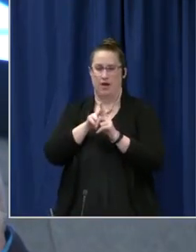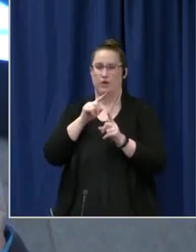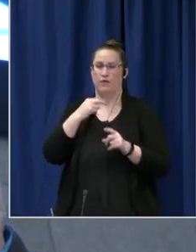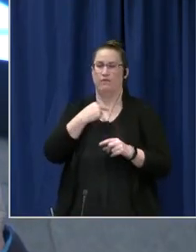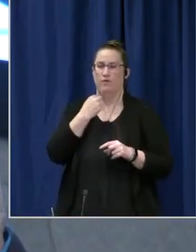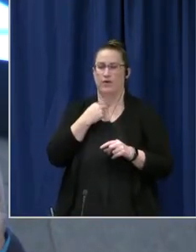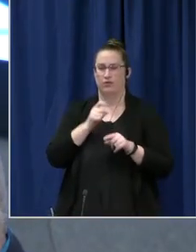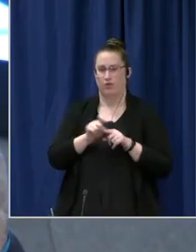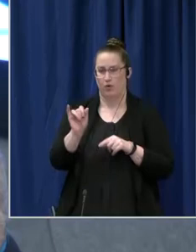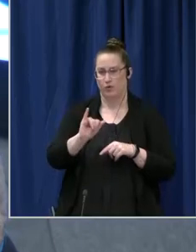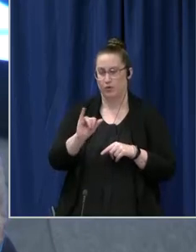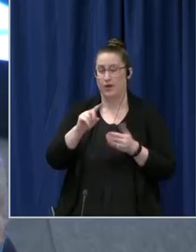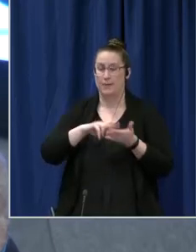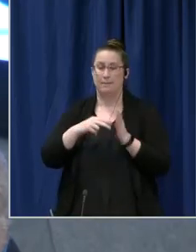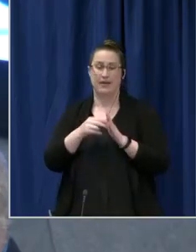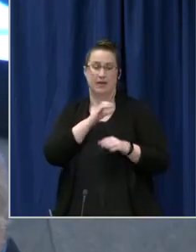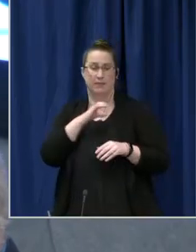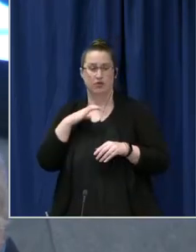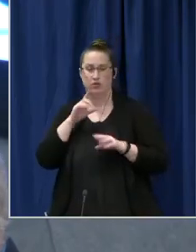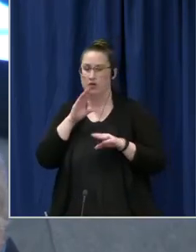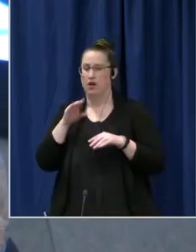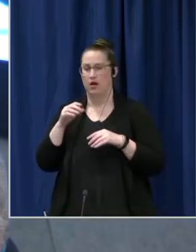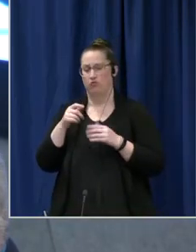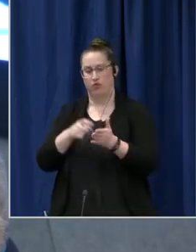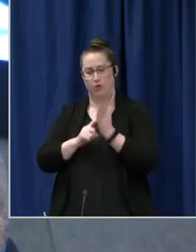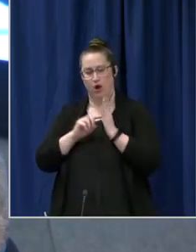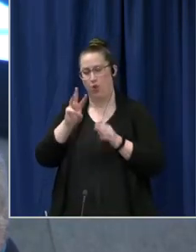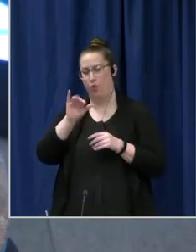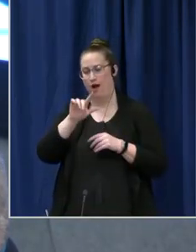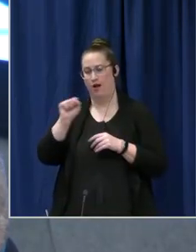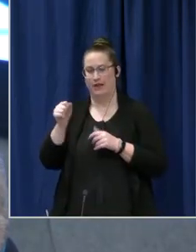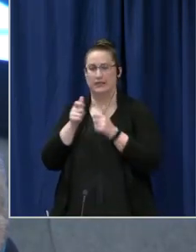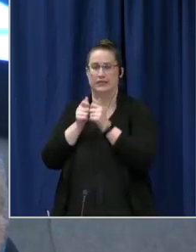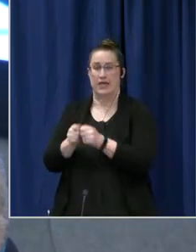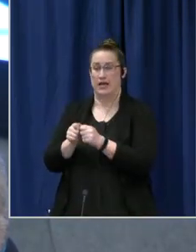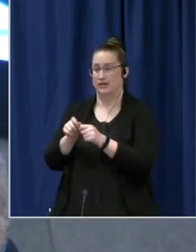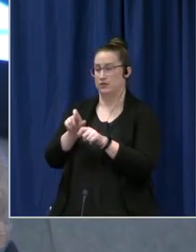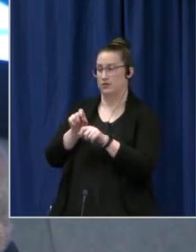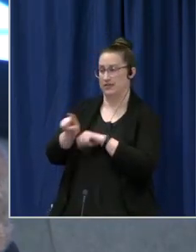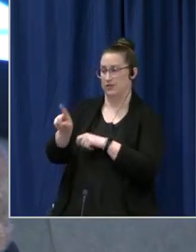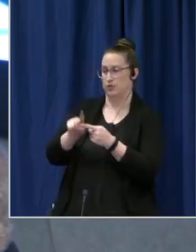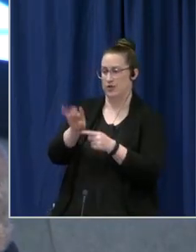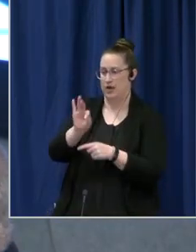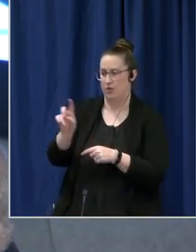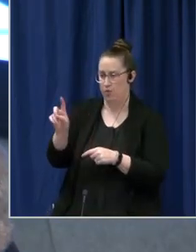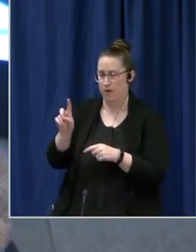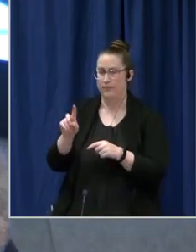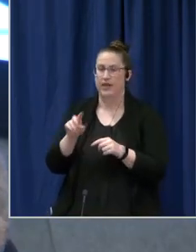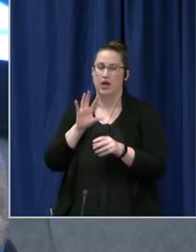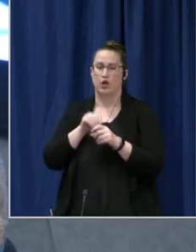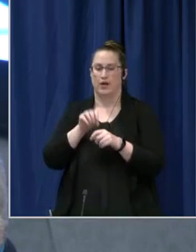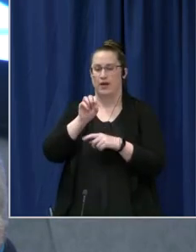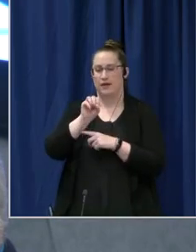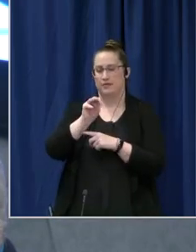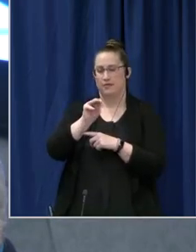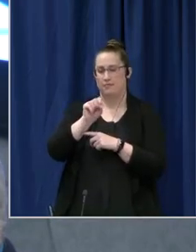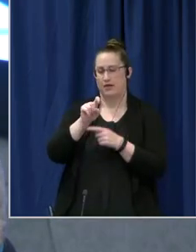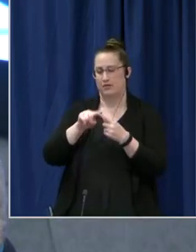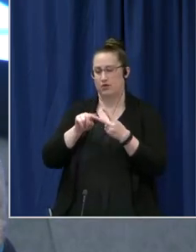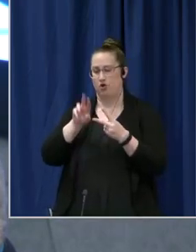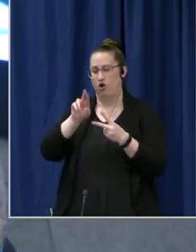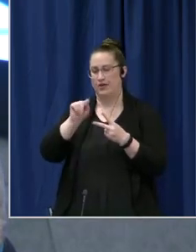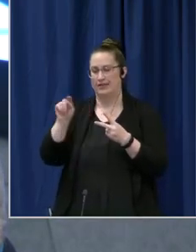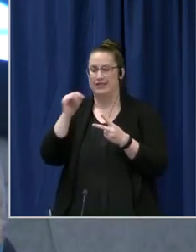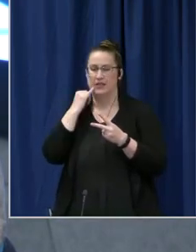that the Commission does not require wireless carriers to transmit text to 911, including both SMS and RTT, if you don't have a